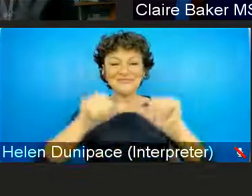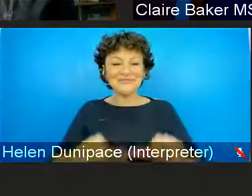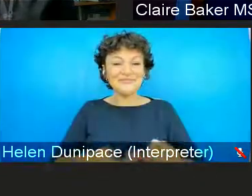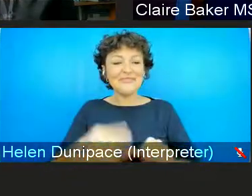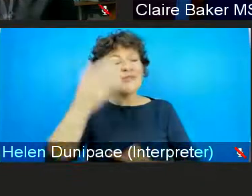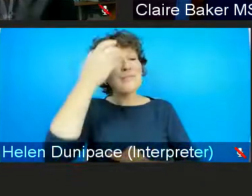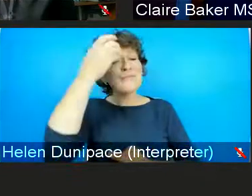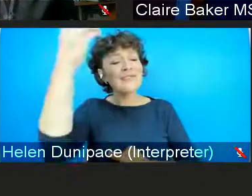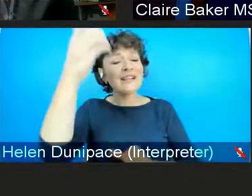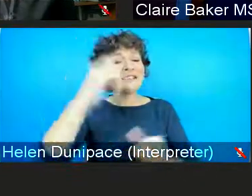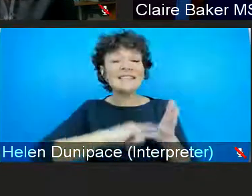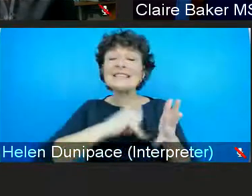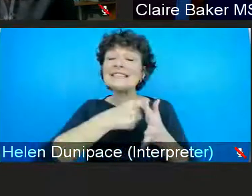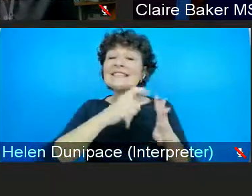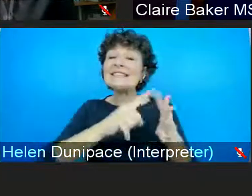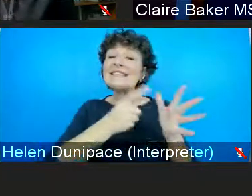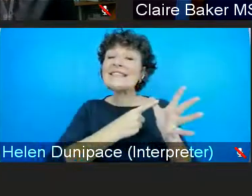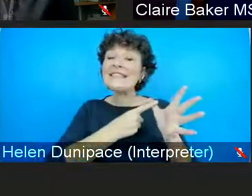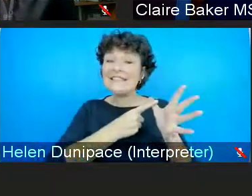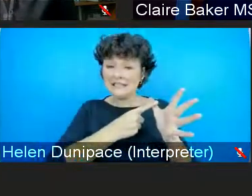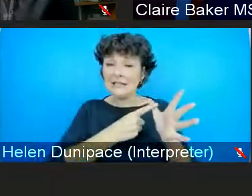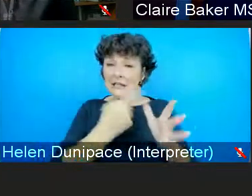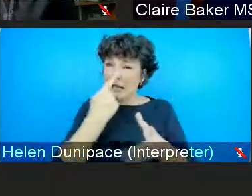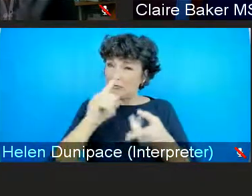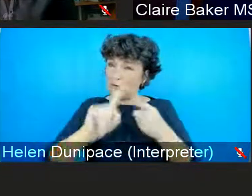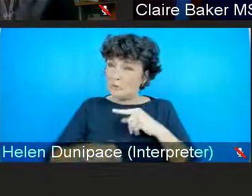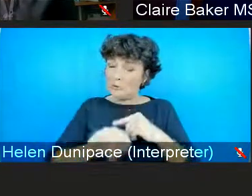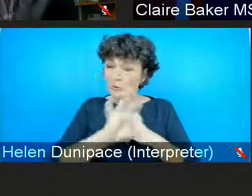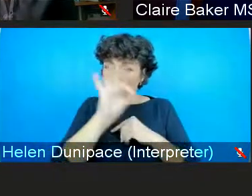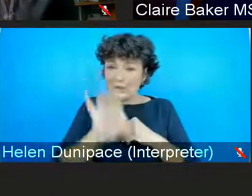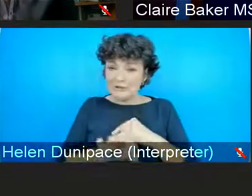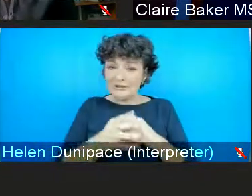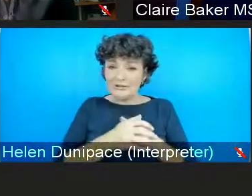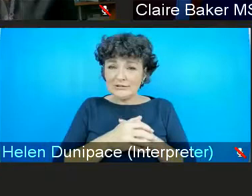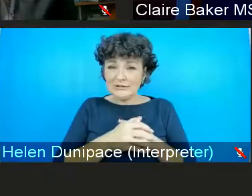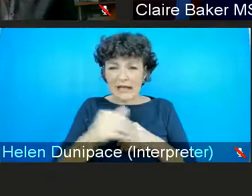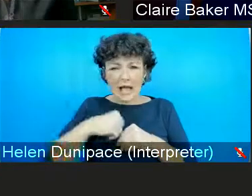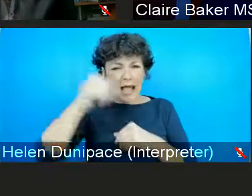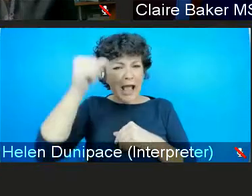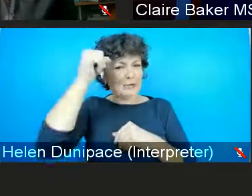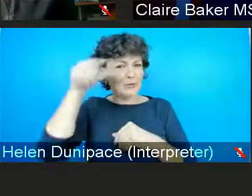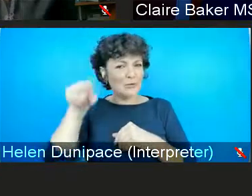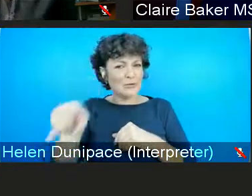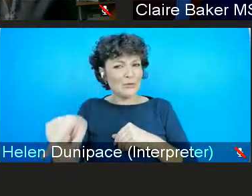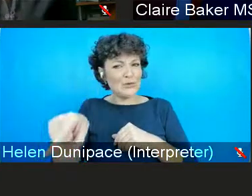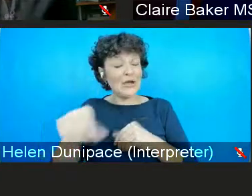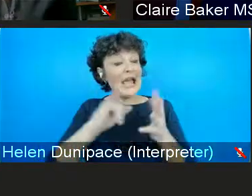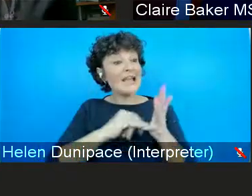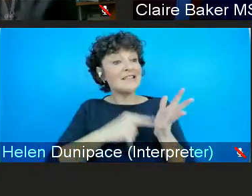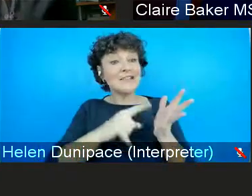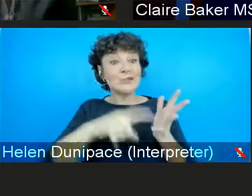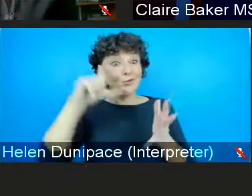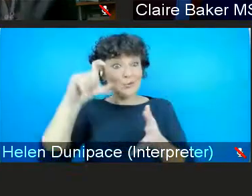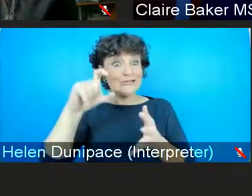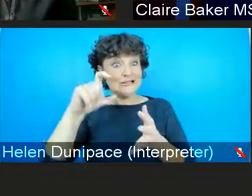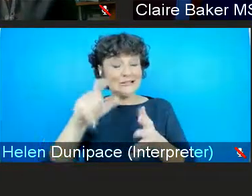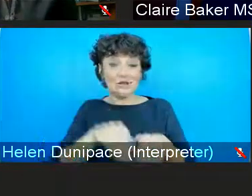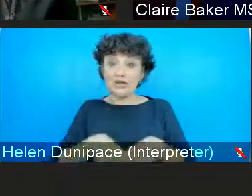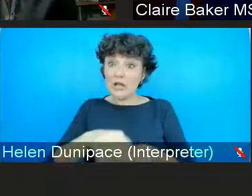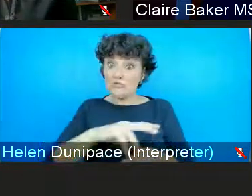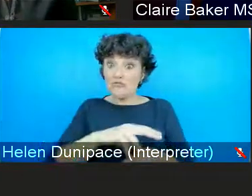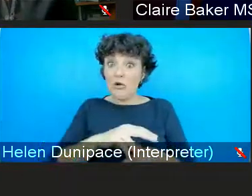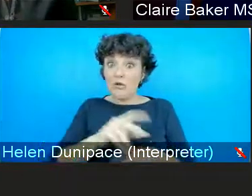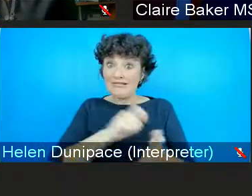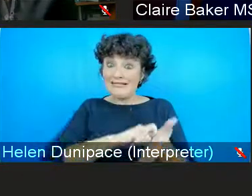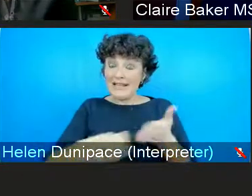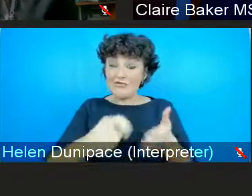you maybe respond to the question? I noticed that Ross Foye, who is STUC General Secretary this morning, says that, as